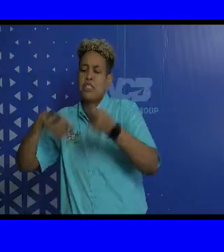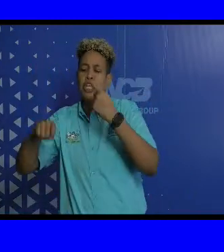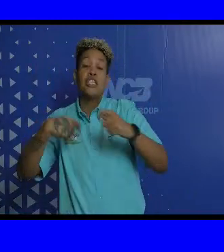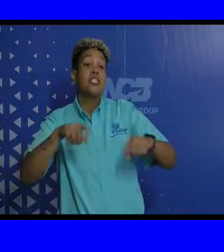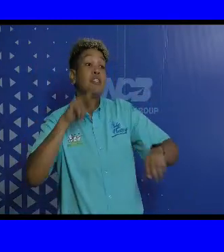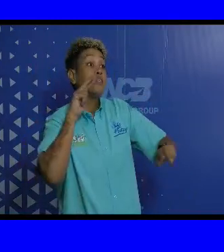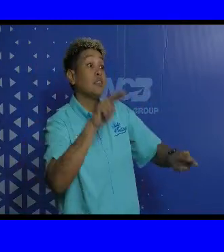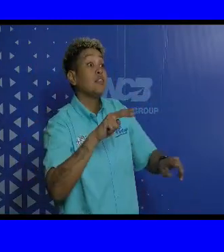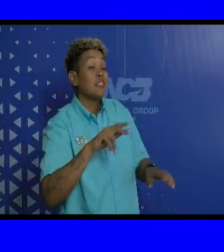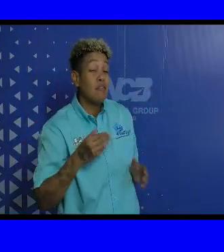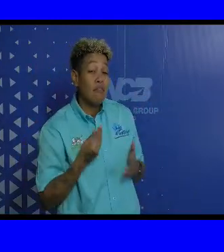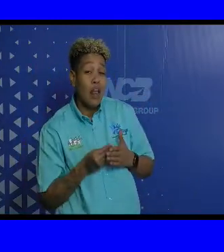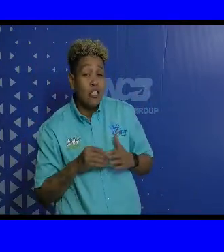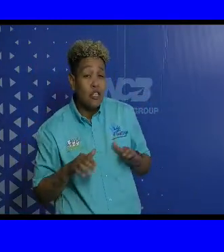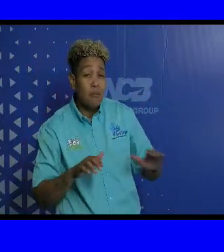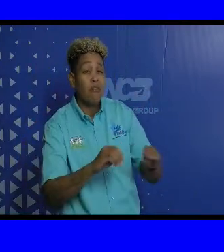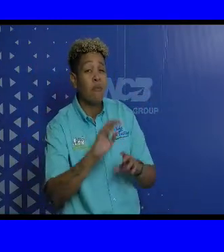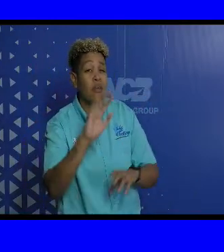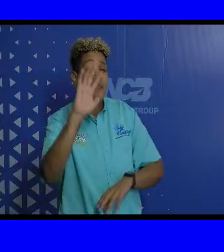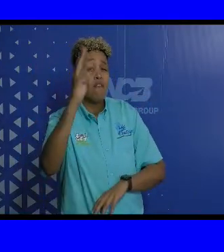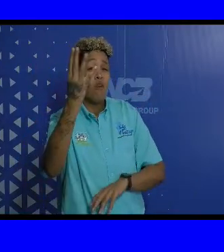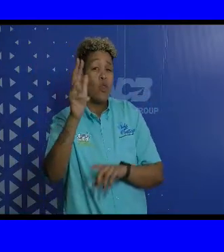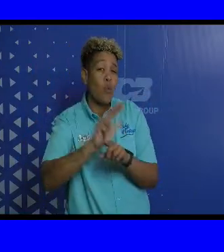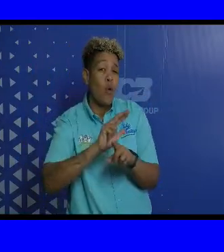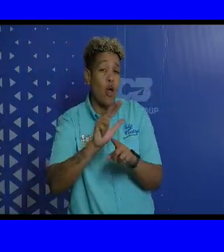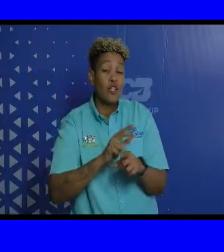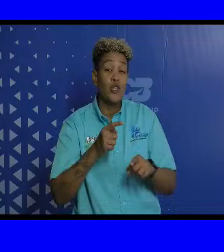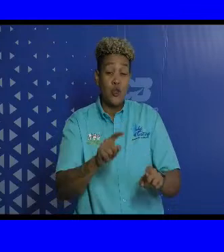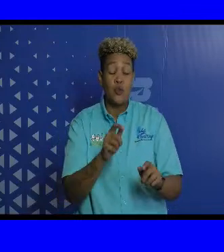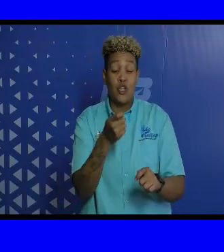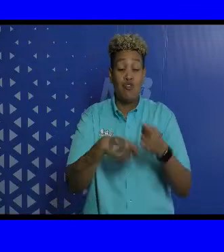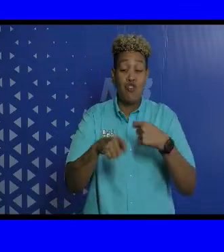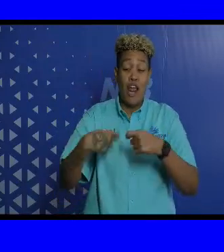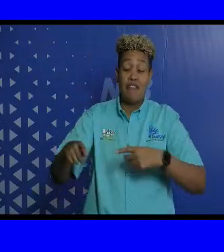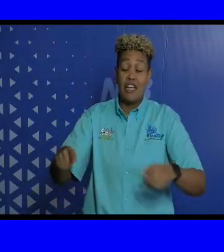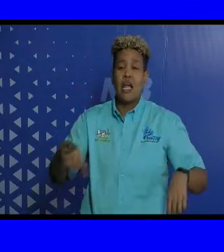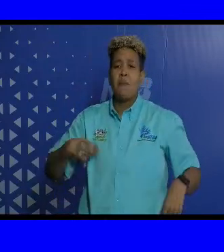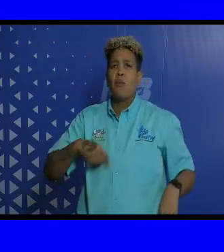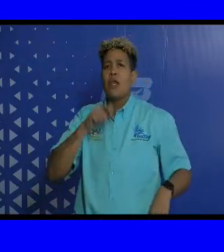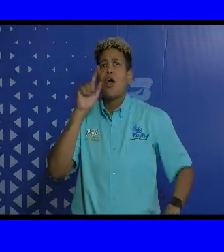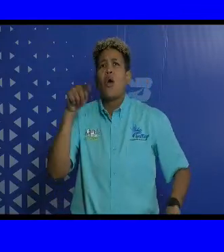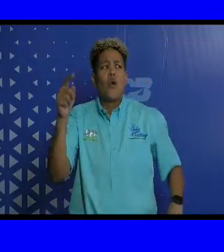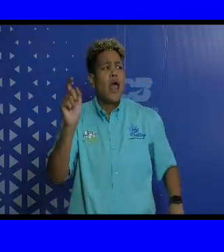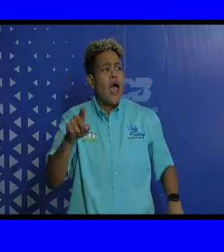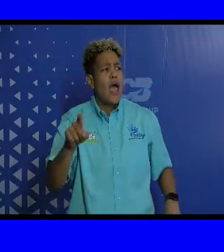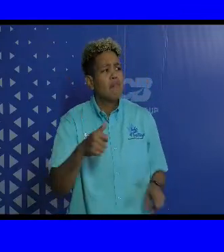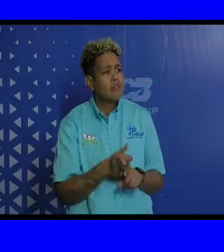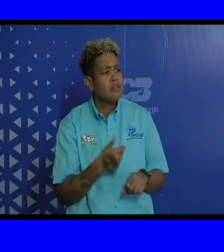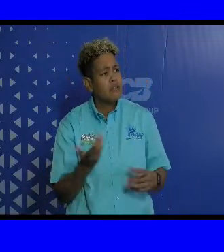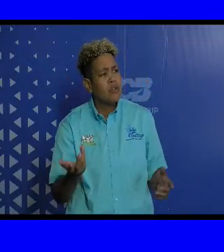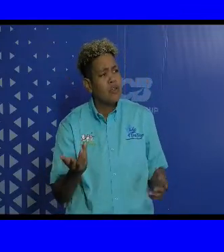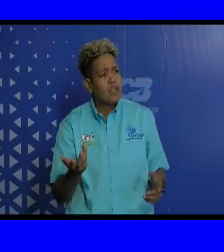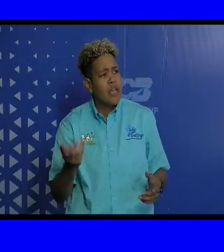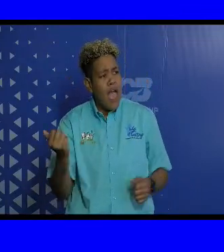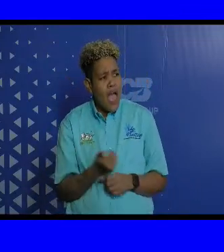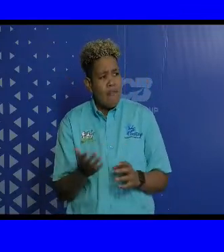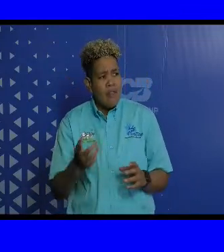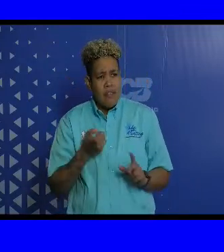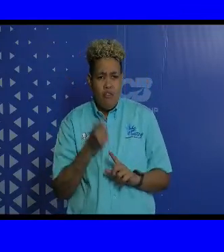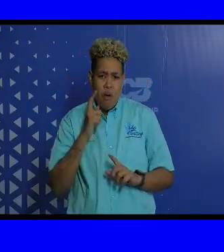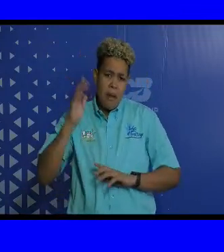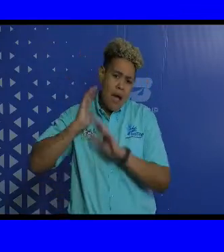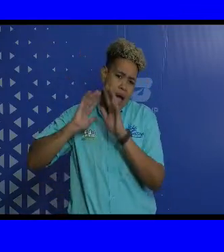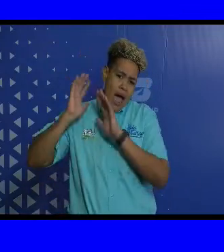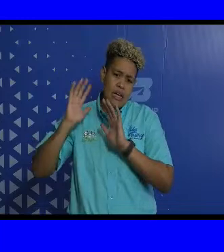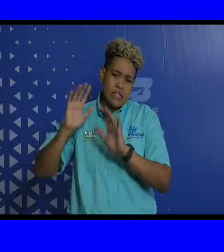in the fourth quarter. Remember that during a renovation, we not only have everything from the